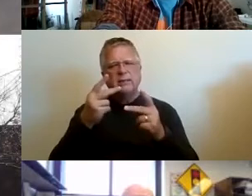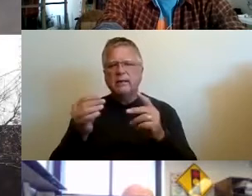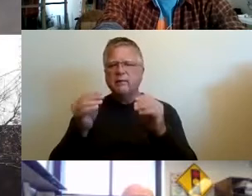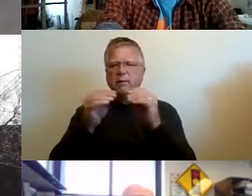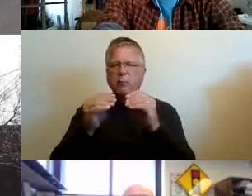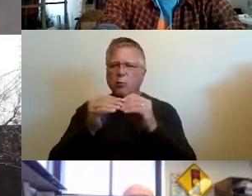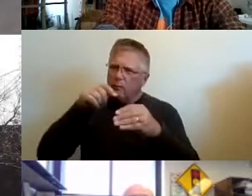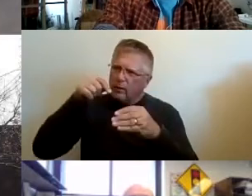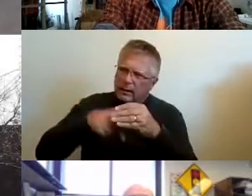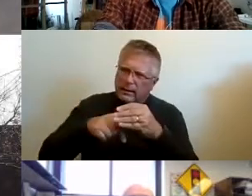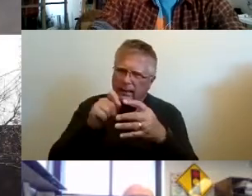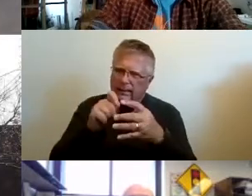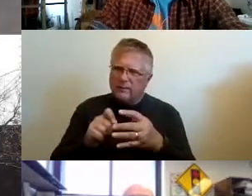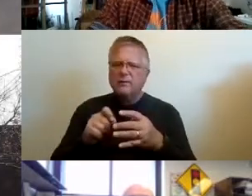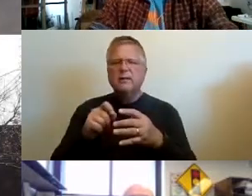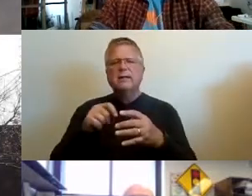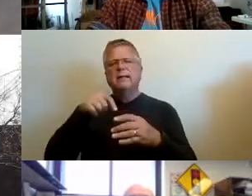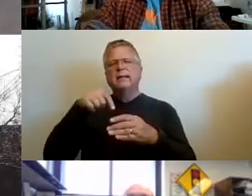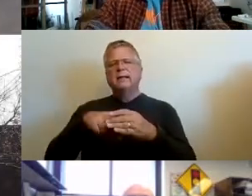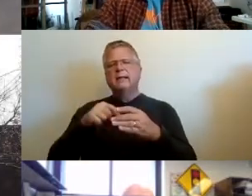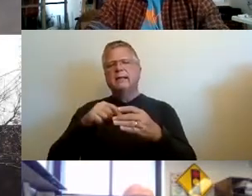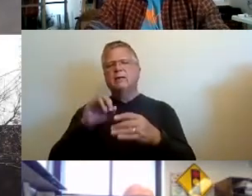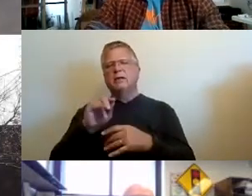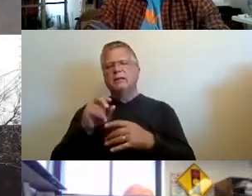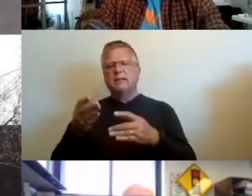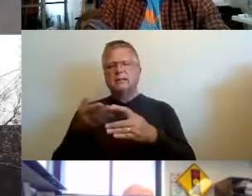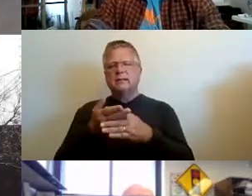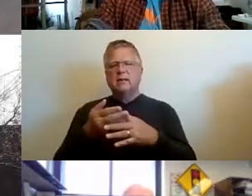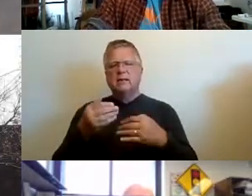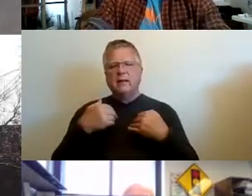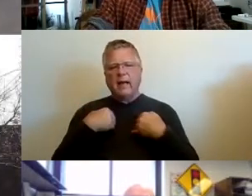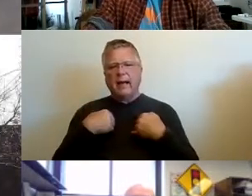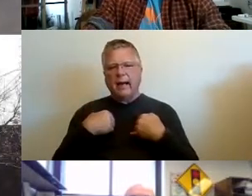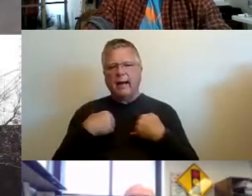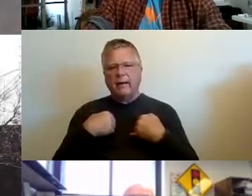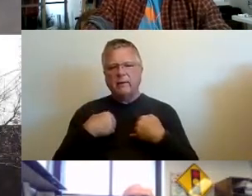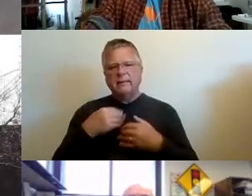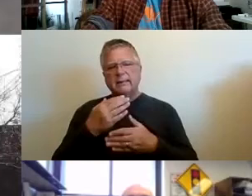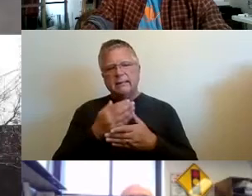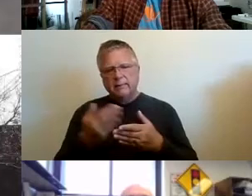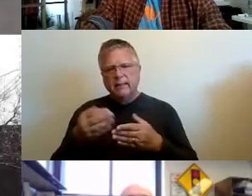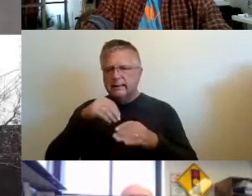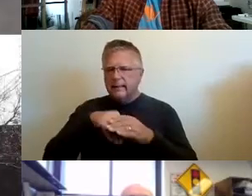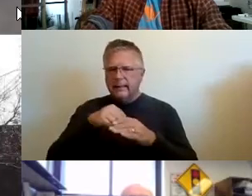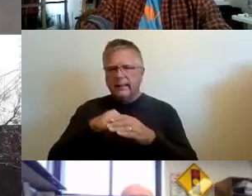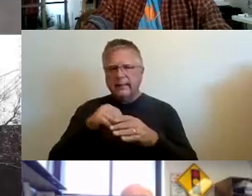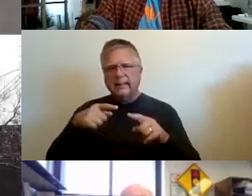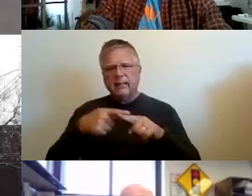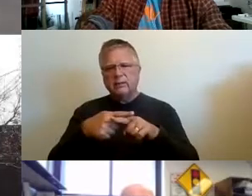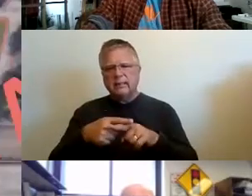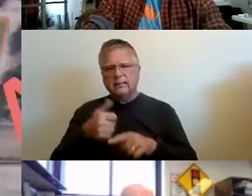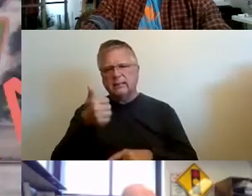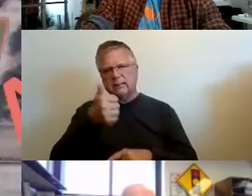intensive interventions that do have some in-ground work in the intersections themselves. Go ahead,